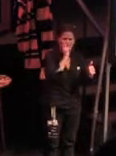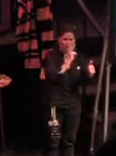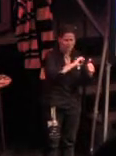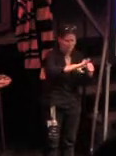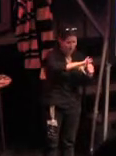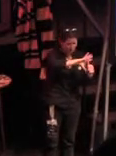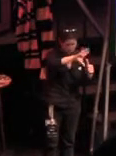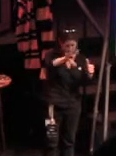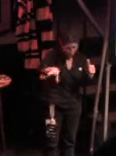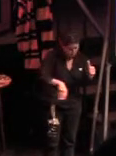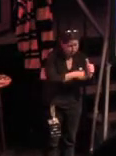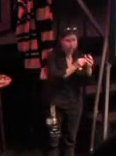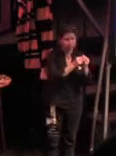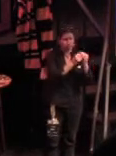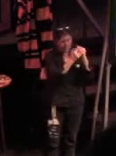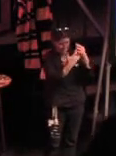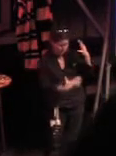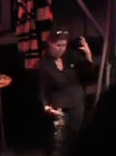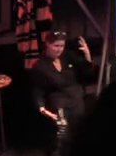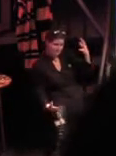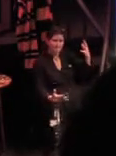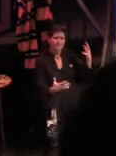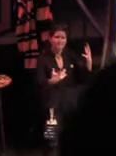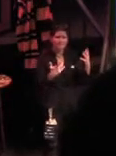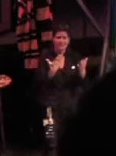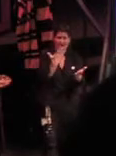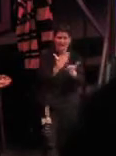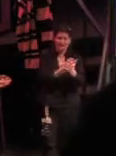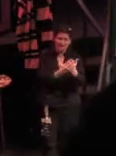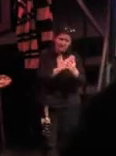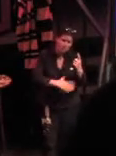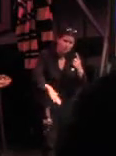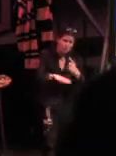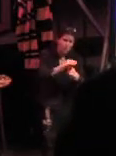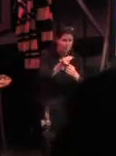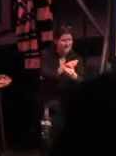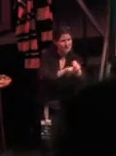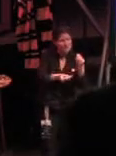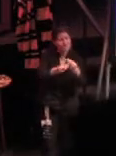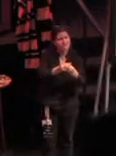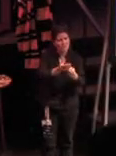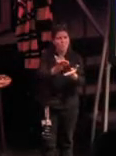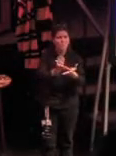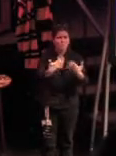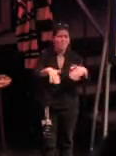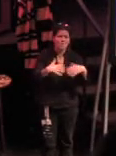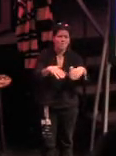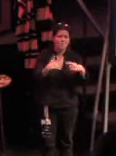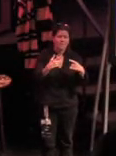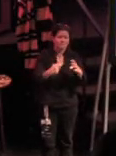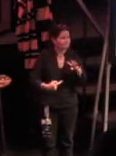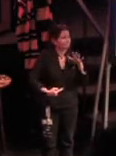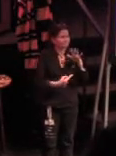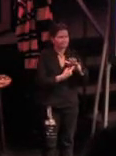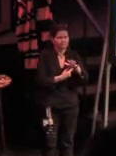actually, socioeconomics is so much more important. So for Sour Lemons, it's about socioeconomics, it's not about race. Because race is